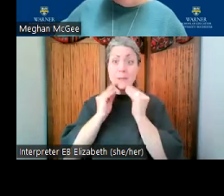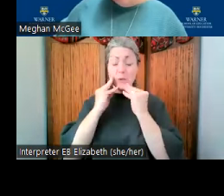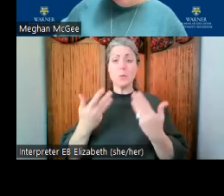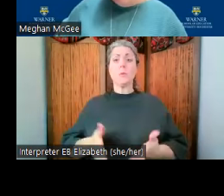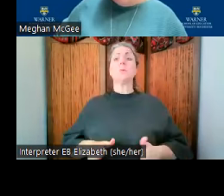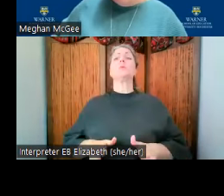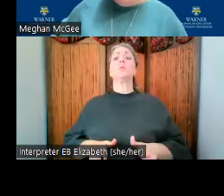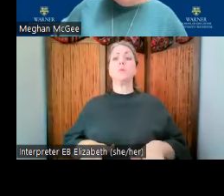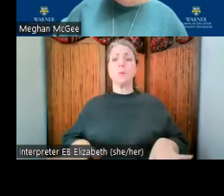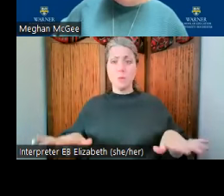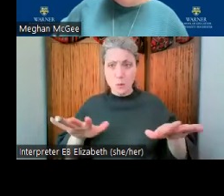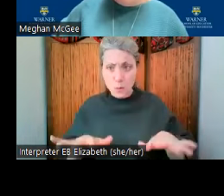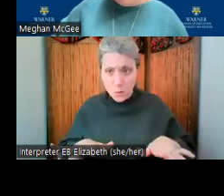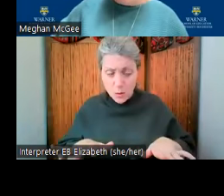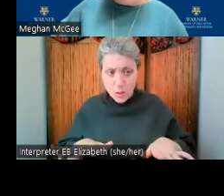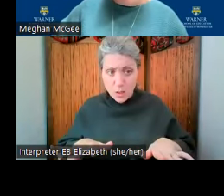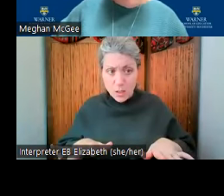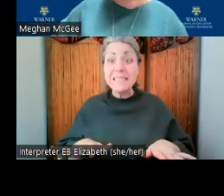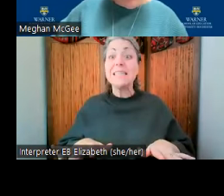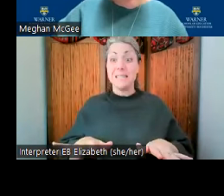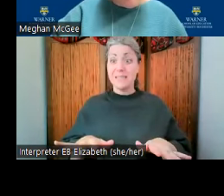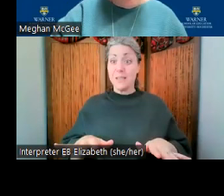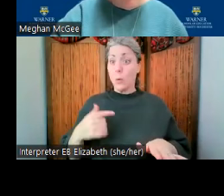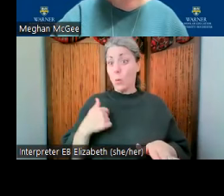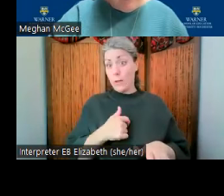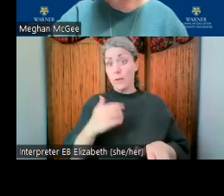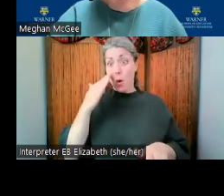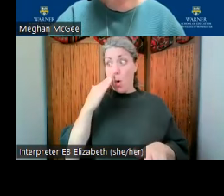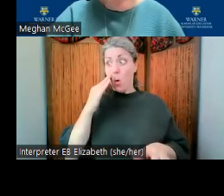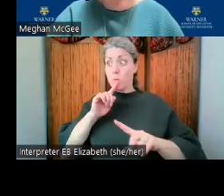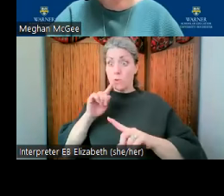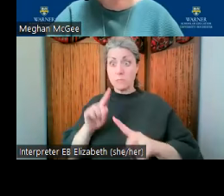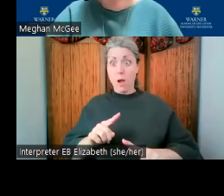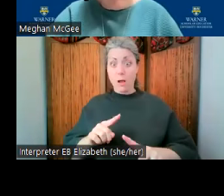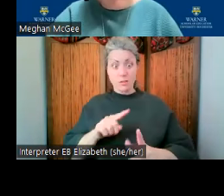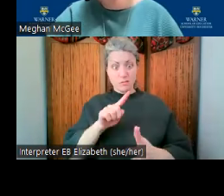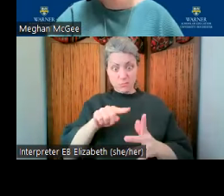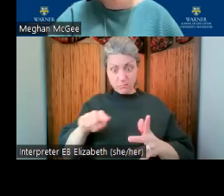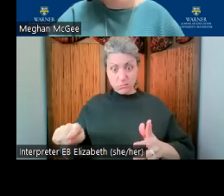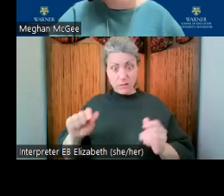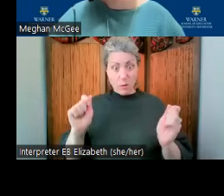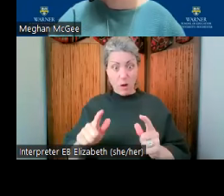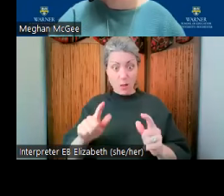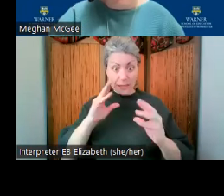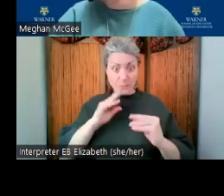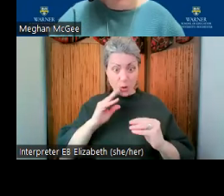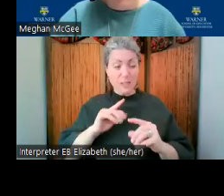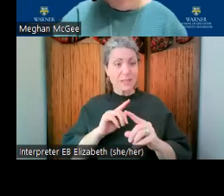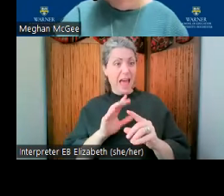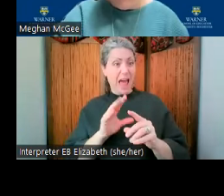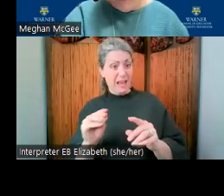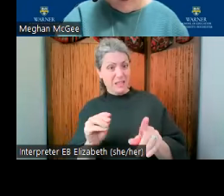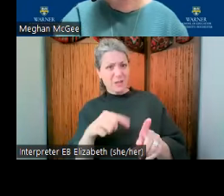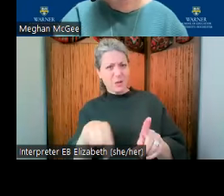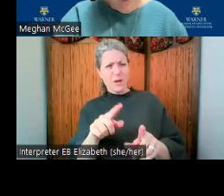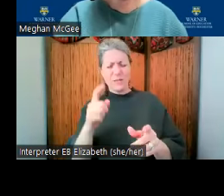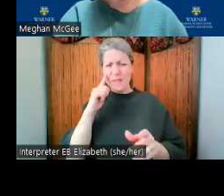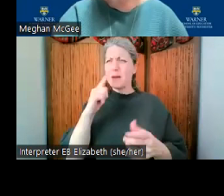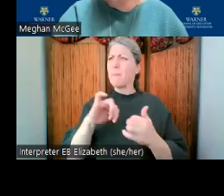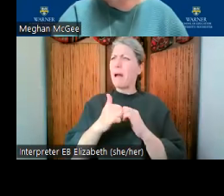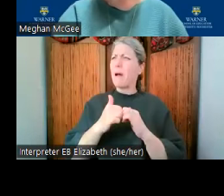event. And with that recognition, we begin to think about concepts of trauma-informed